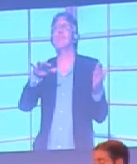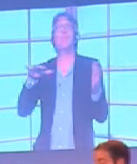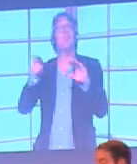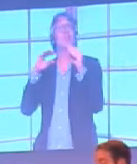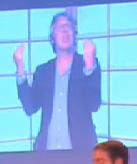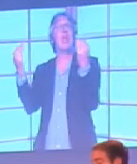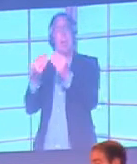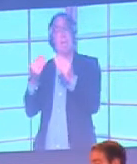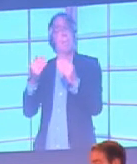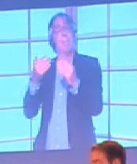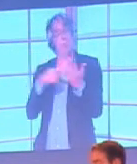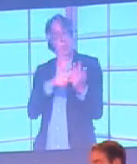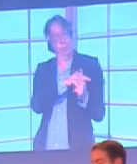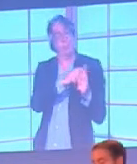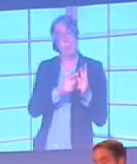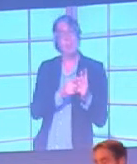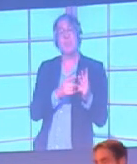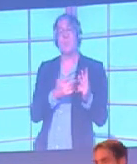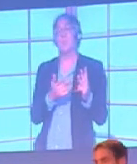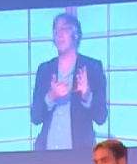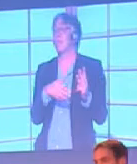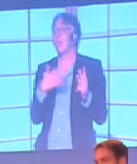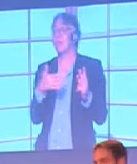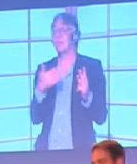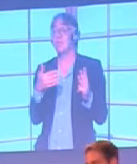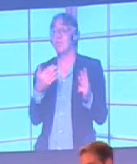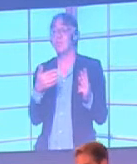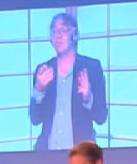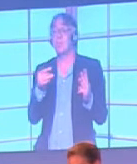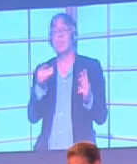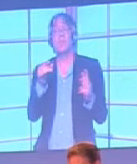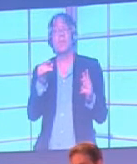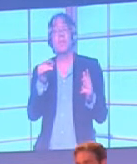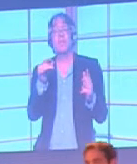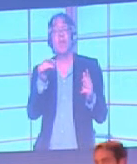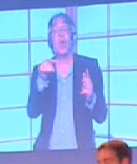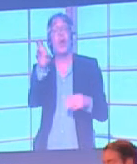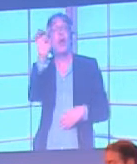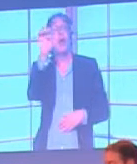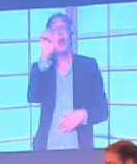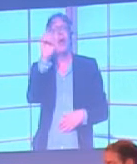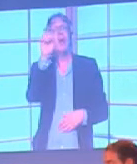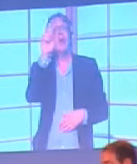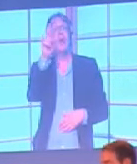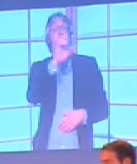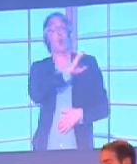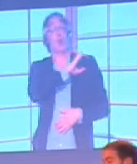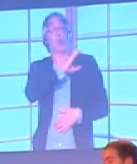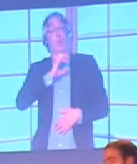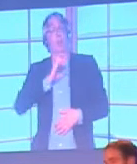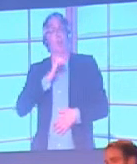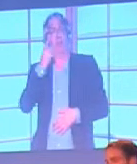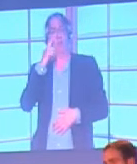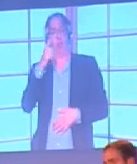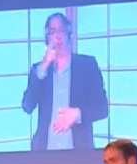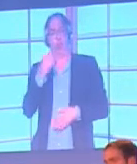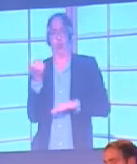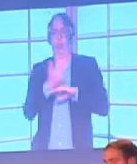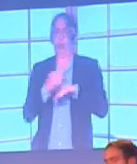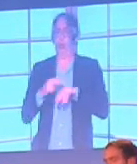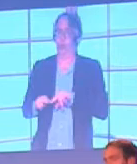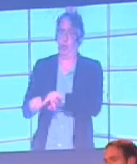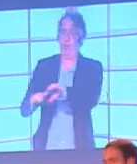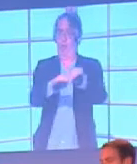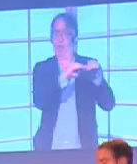There is also the technical report from the European Committee of Standardization, where CAFE as well